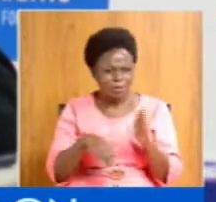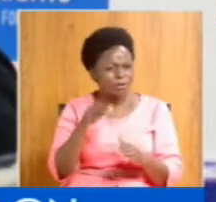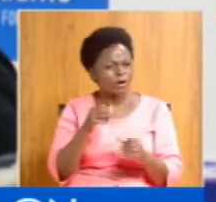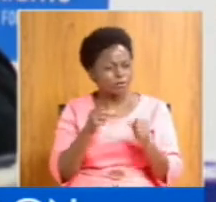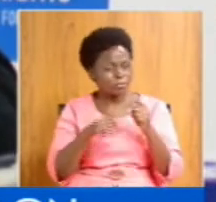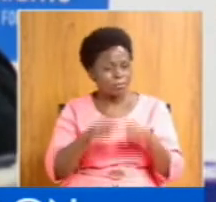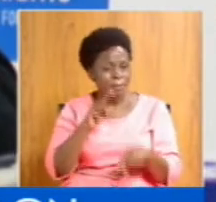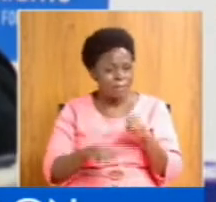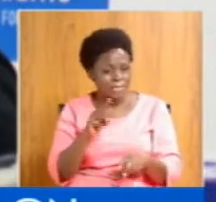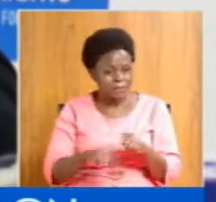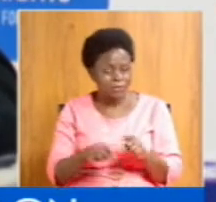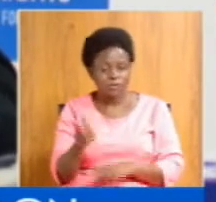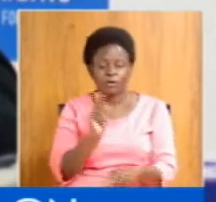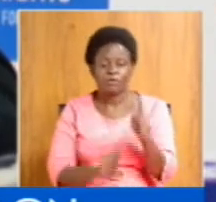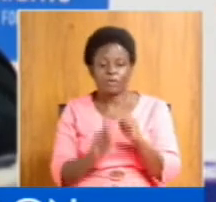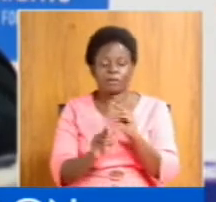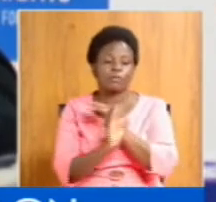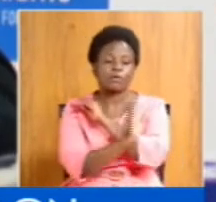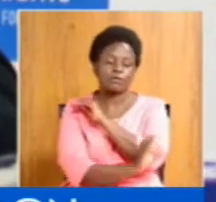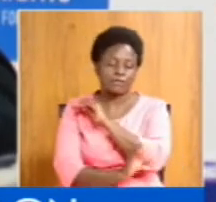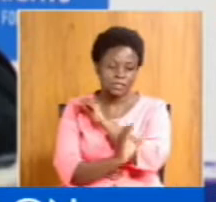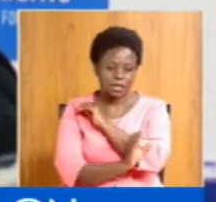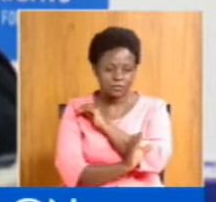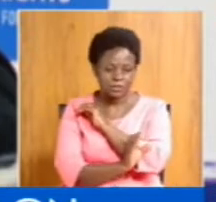of the citizens of this country.